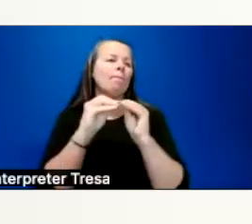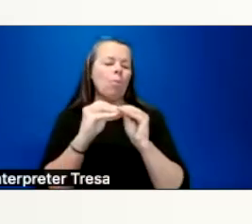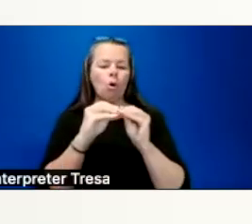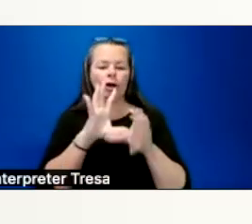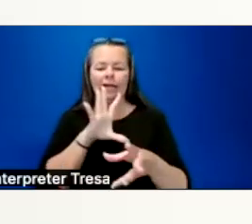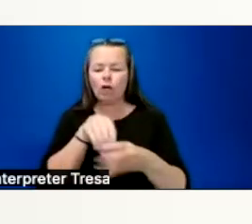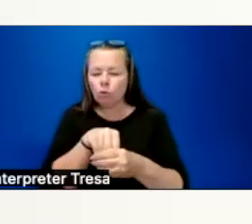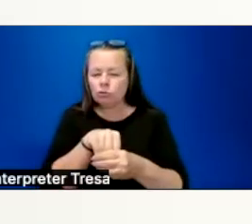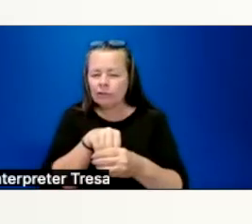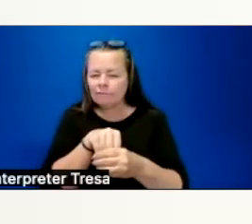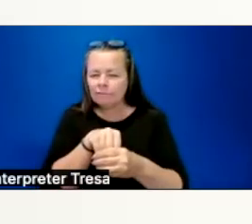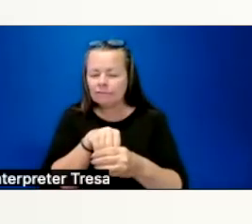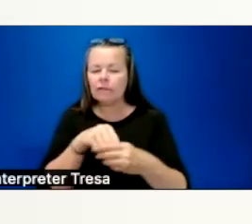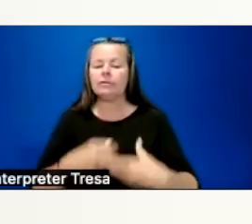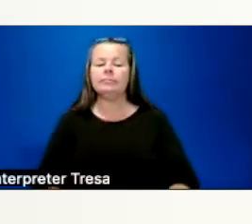inclusive.